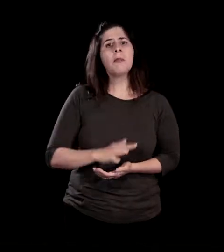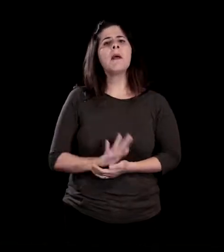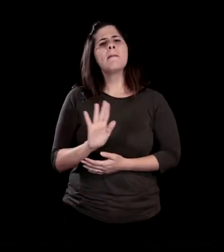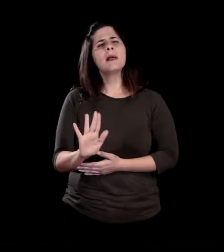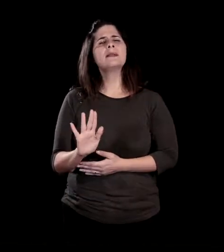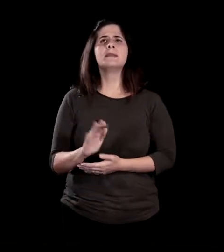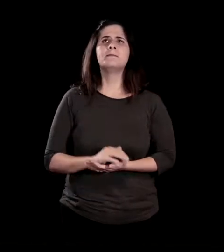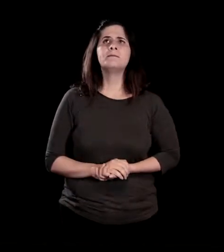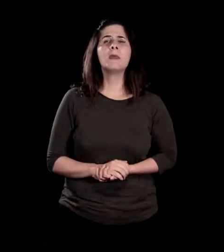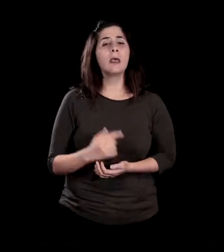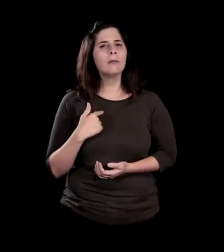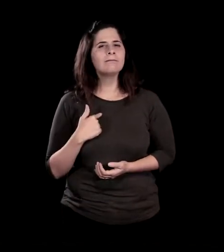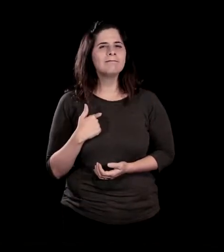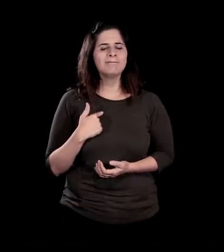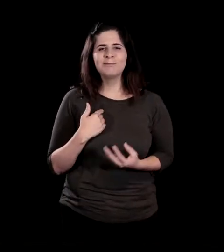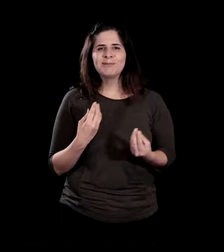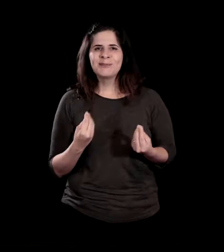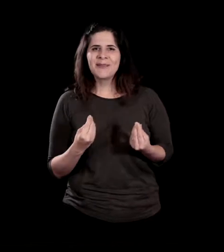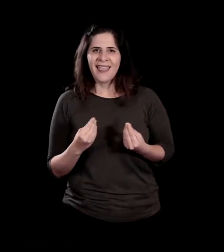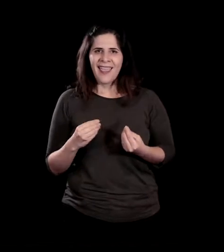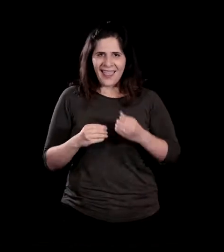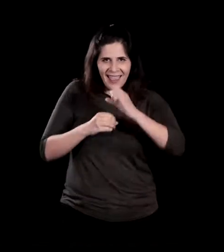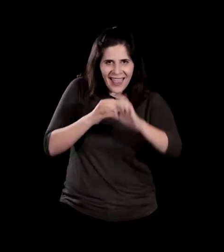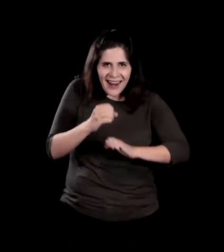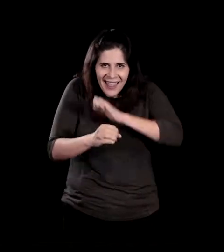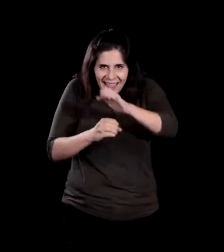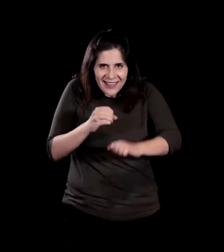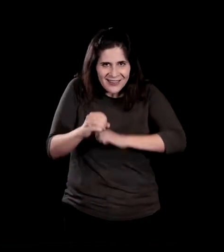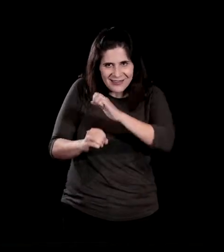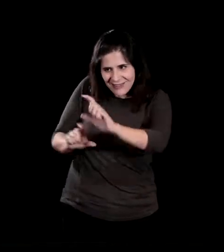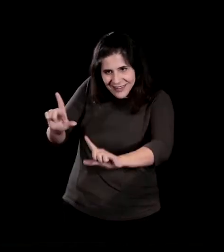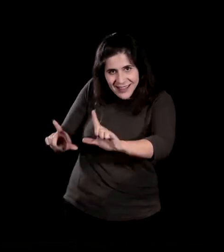the main one, but I play with the